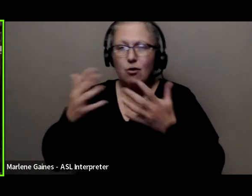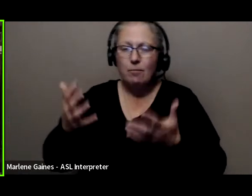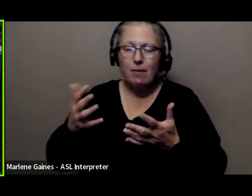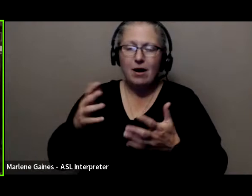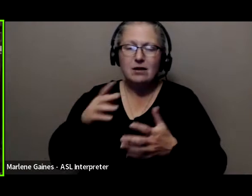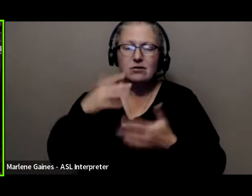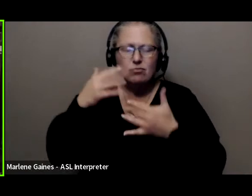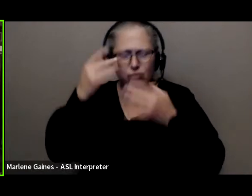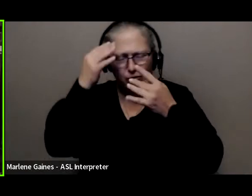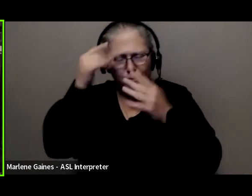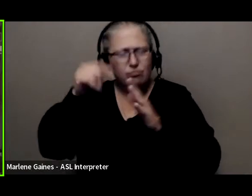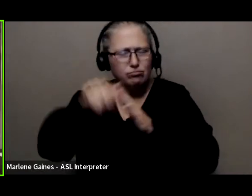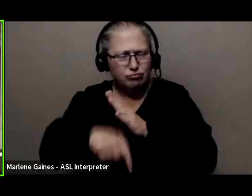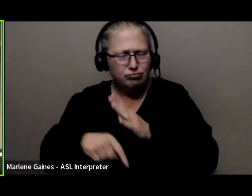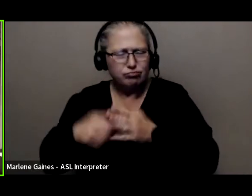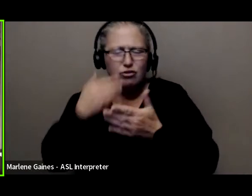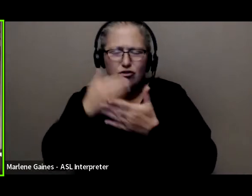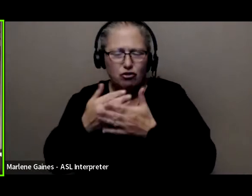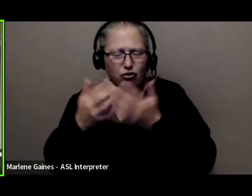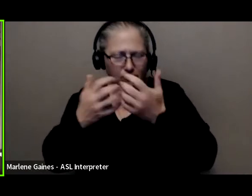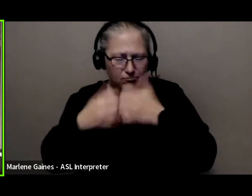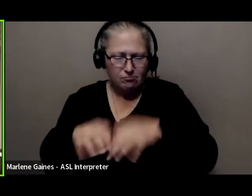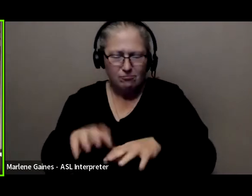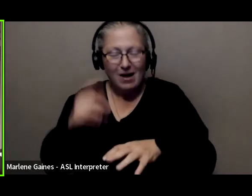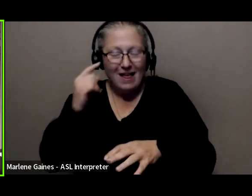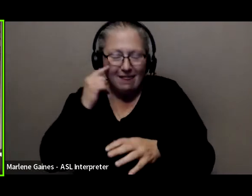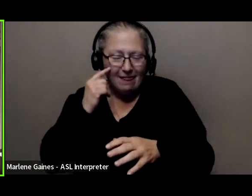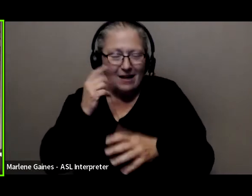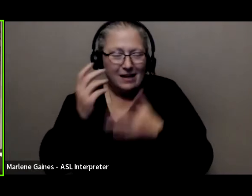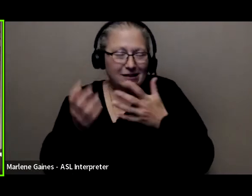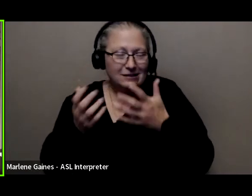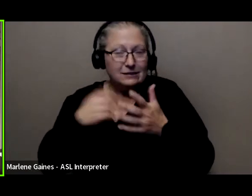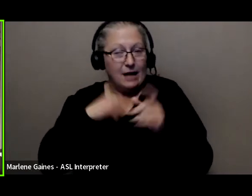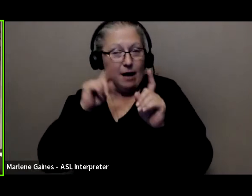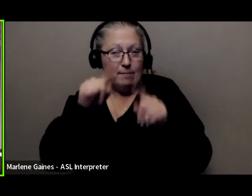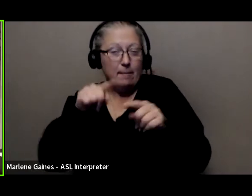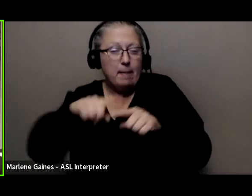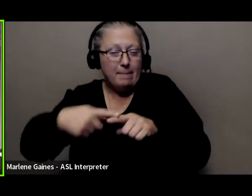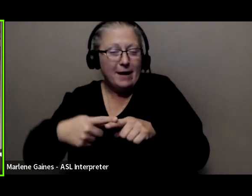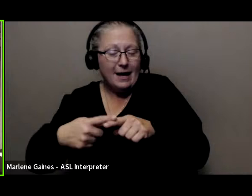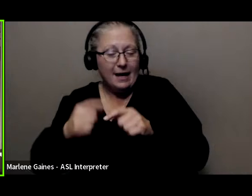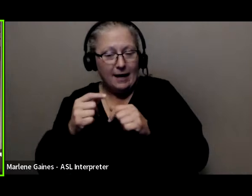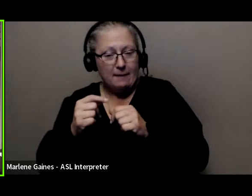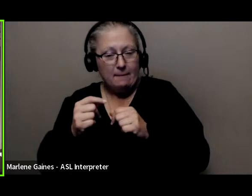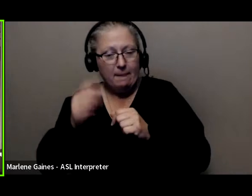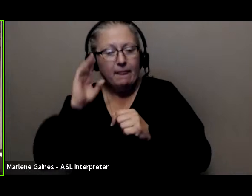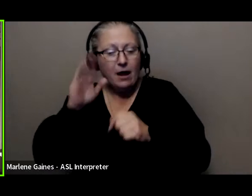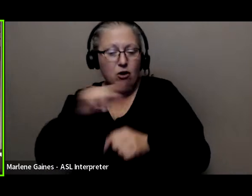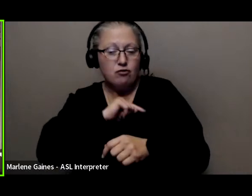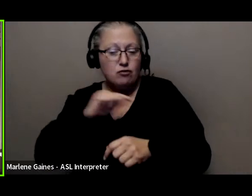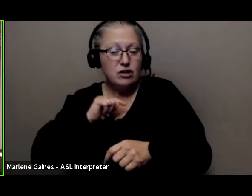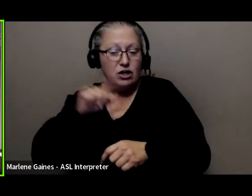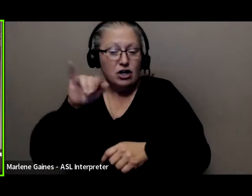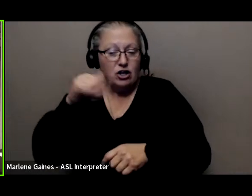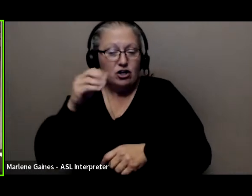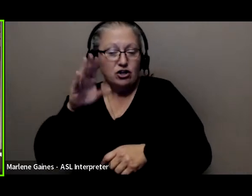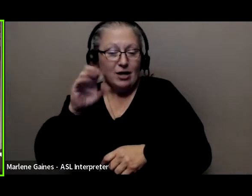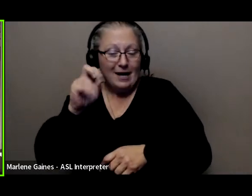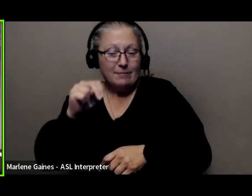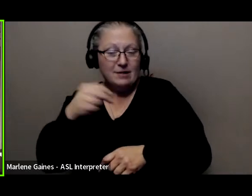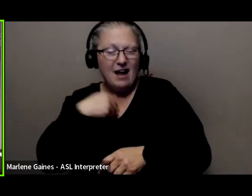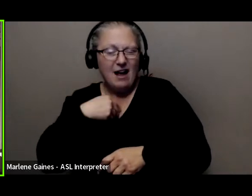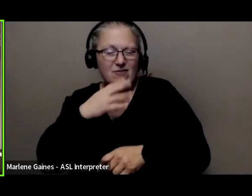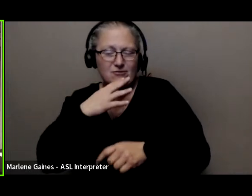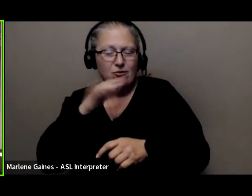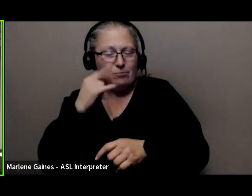well thought out. It's well put together. And I think I attended the beginning. And then I know Trustee Jacobson probably have a few words because she